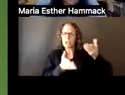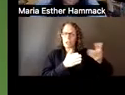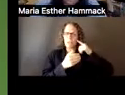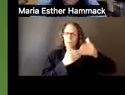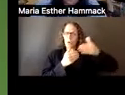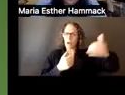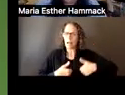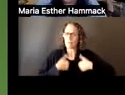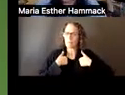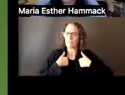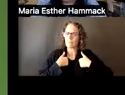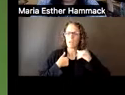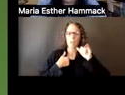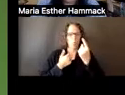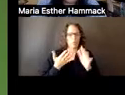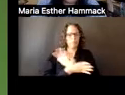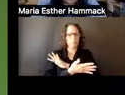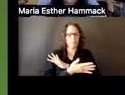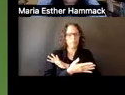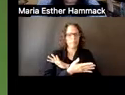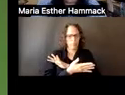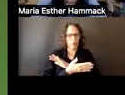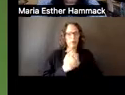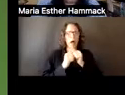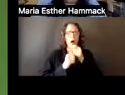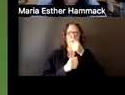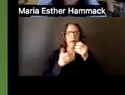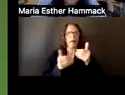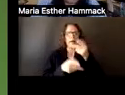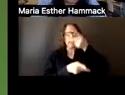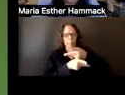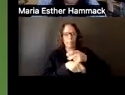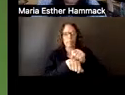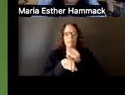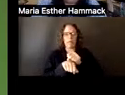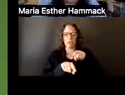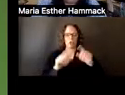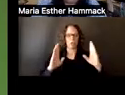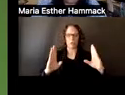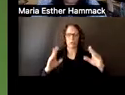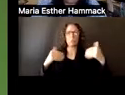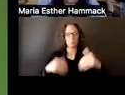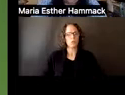ways that slaveholders were able to circumvent Mexican law during this time.